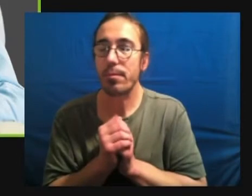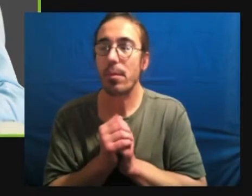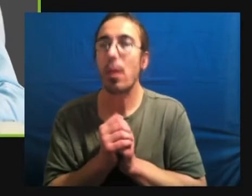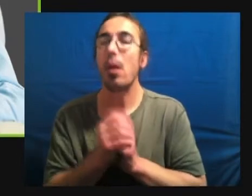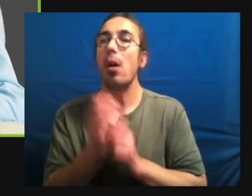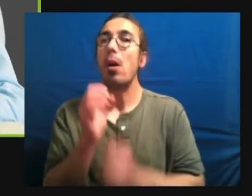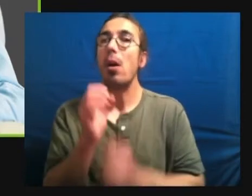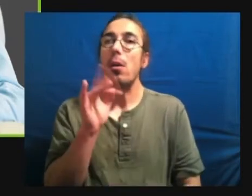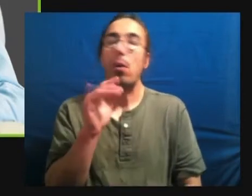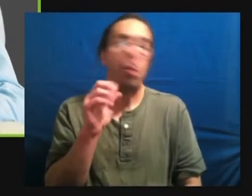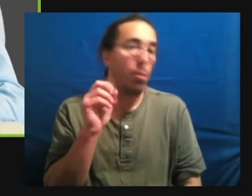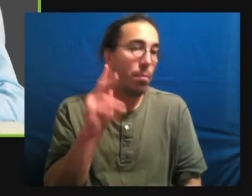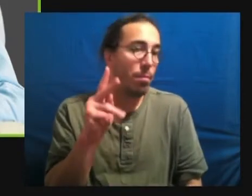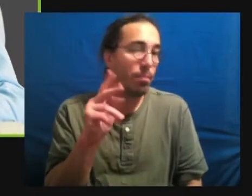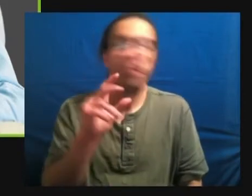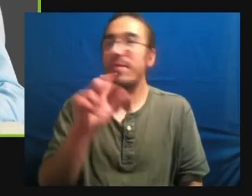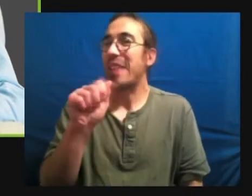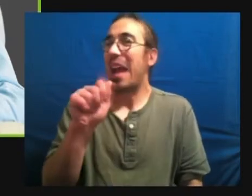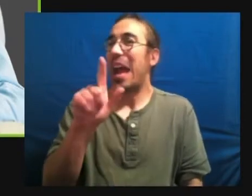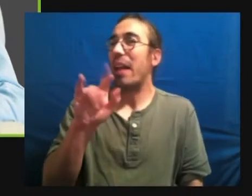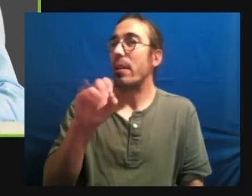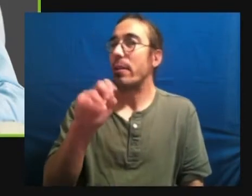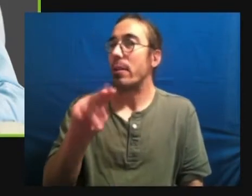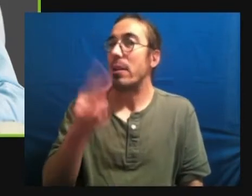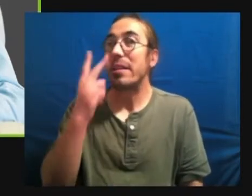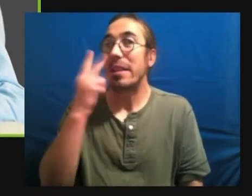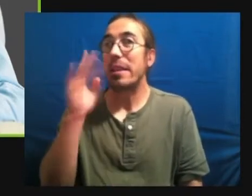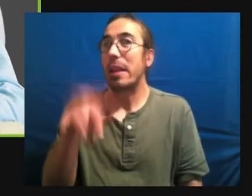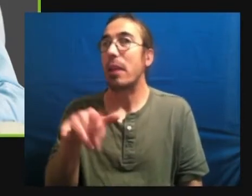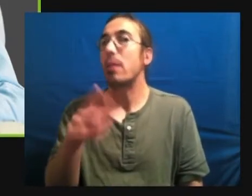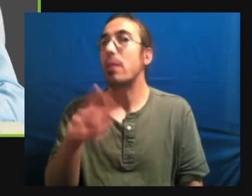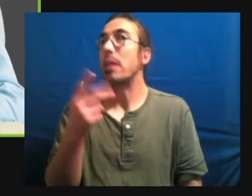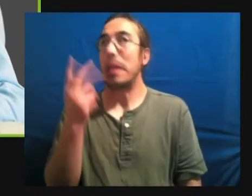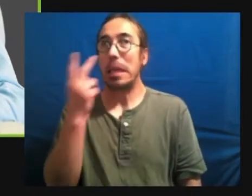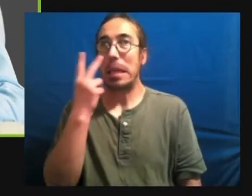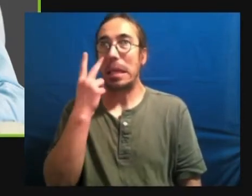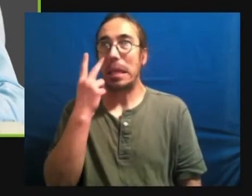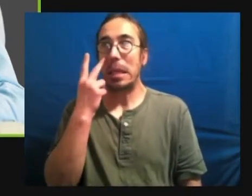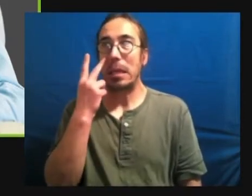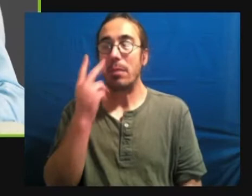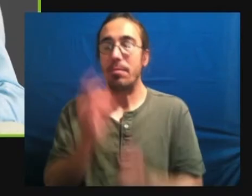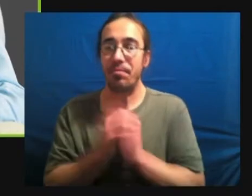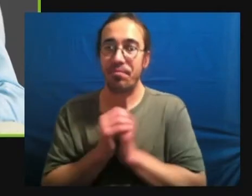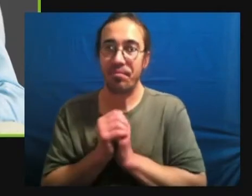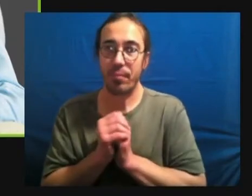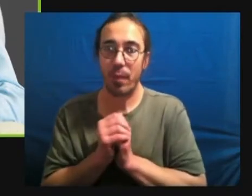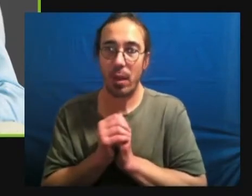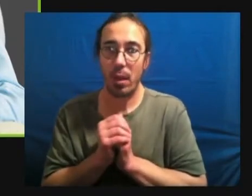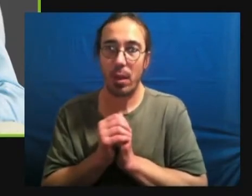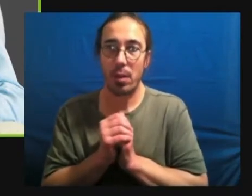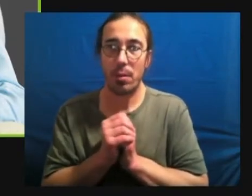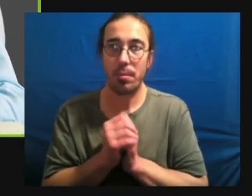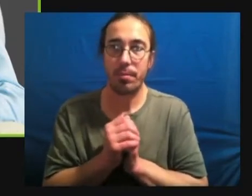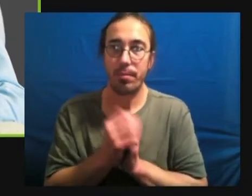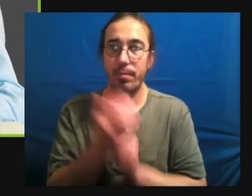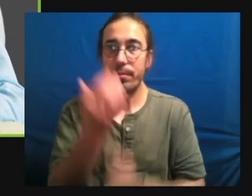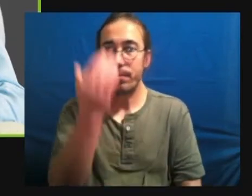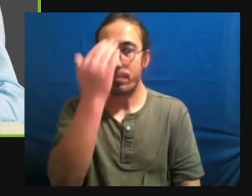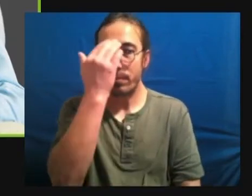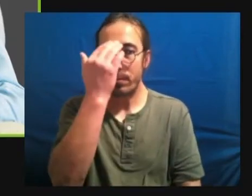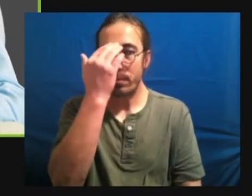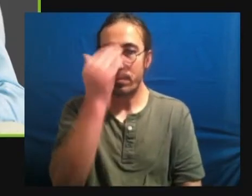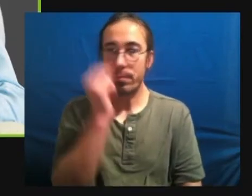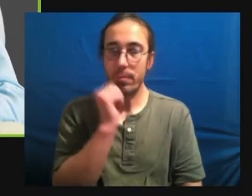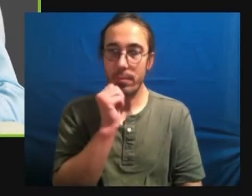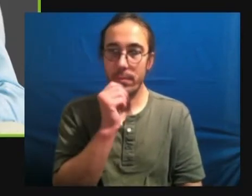so Ellison sees this. He has his innate empathy. And, you know, the